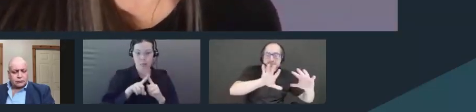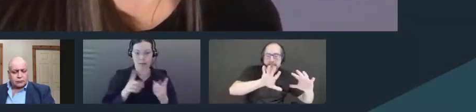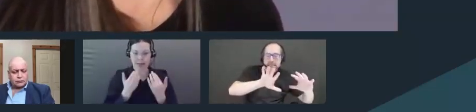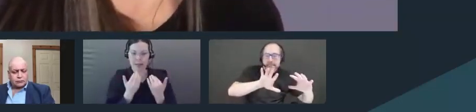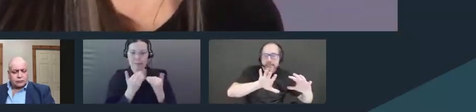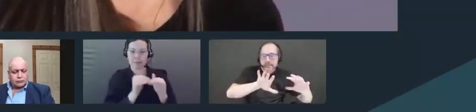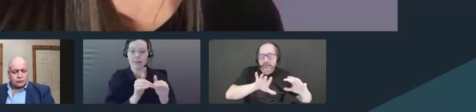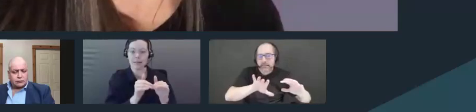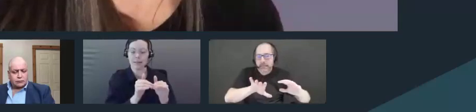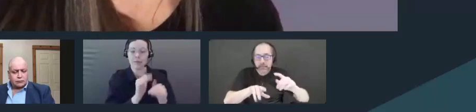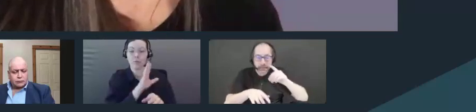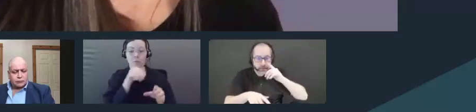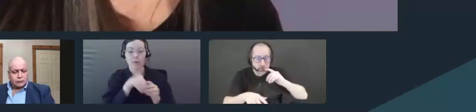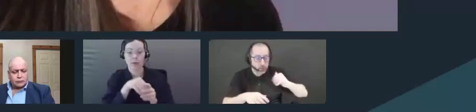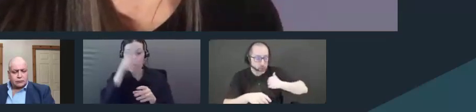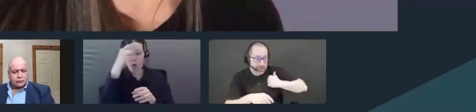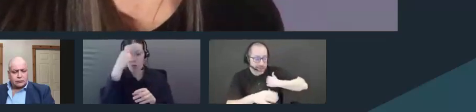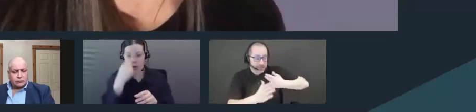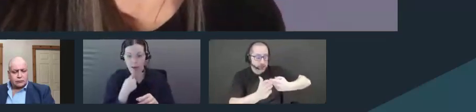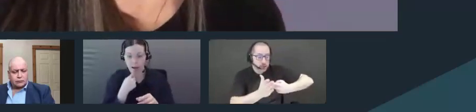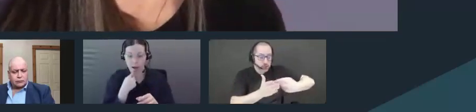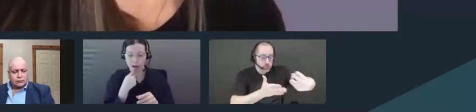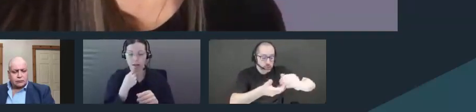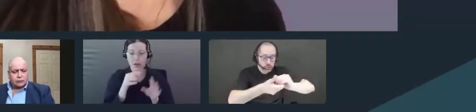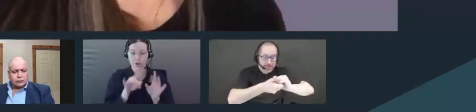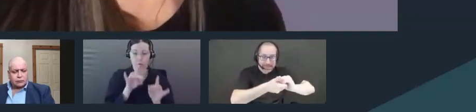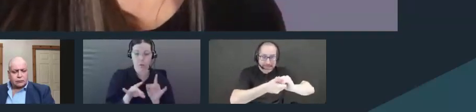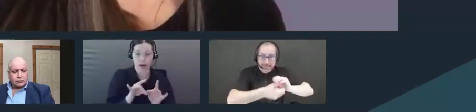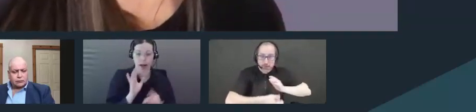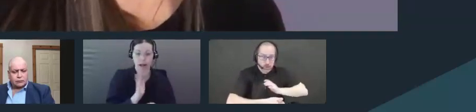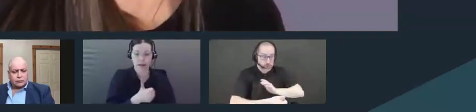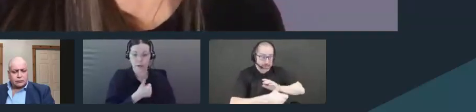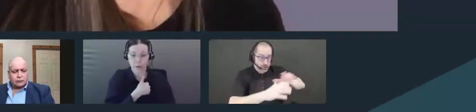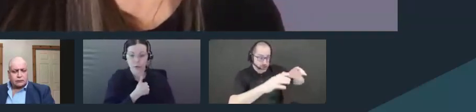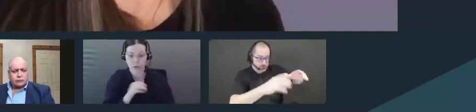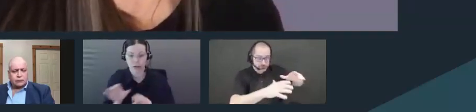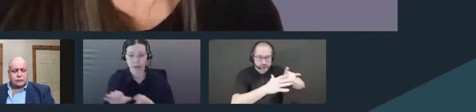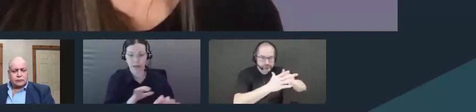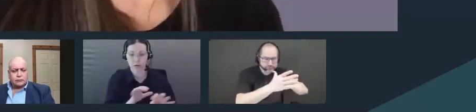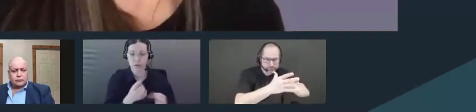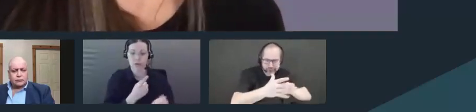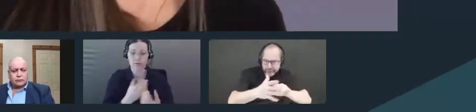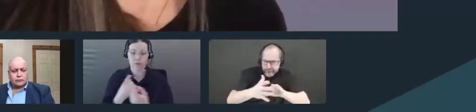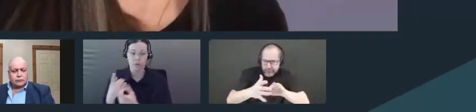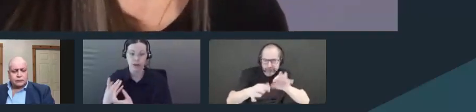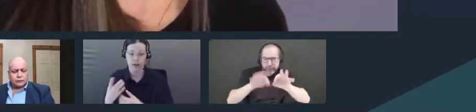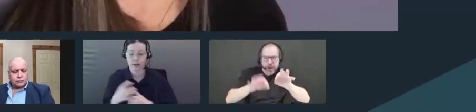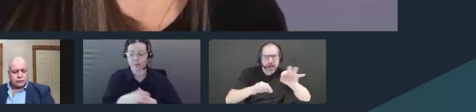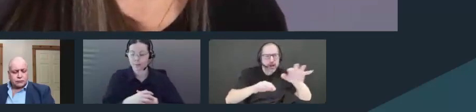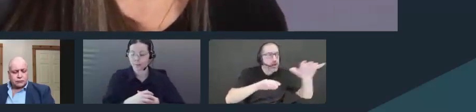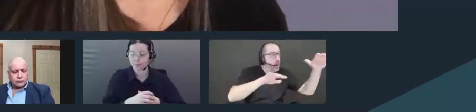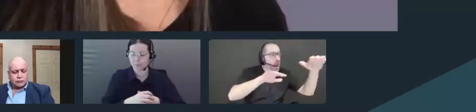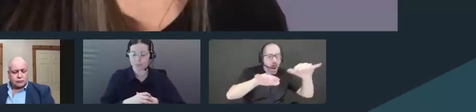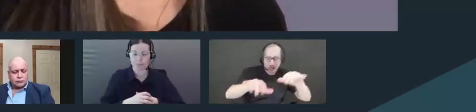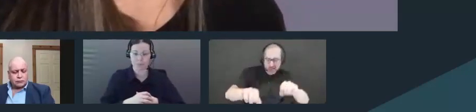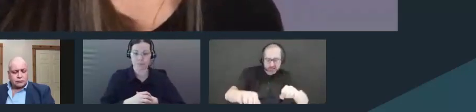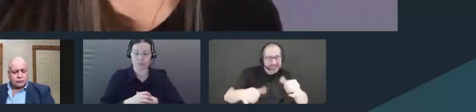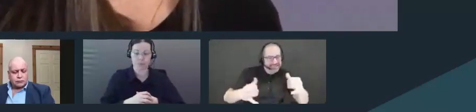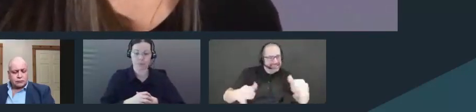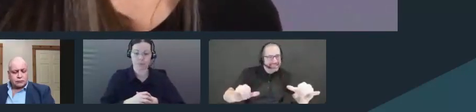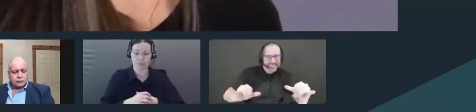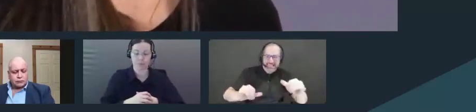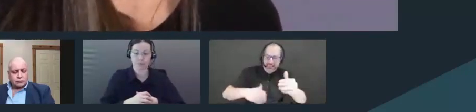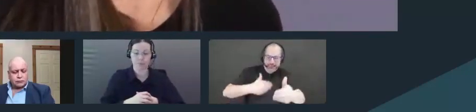Canada's Truth and Reconciliation Commission found that colonialism remains an ongoing process,